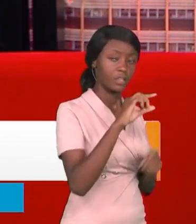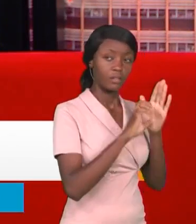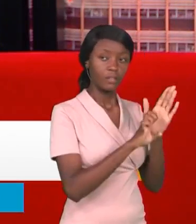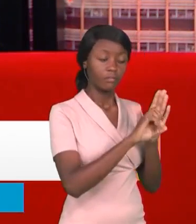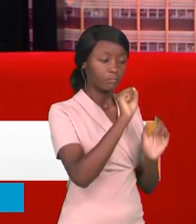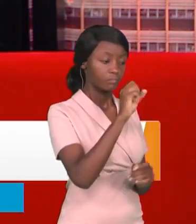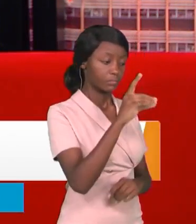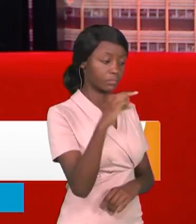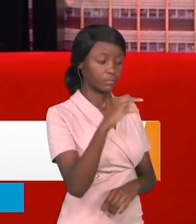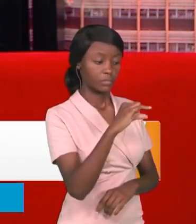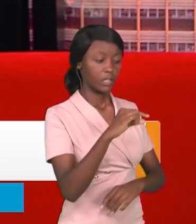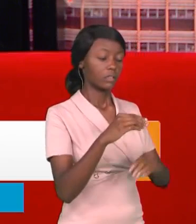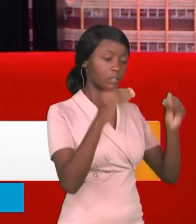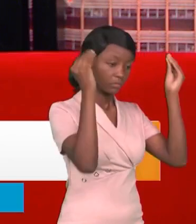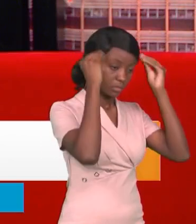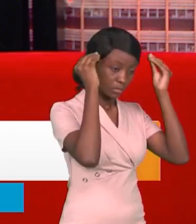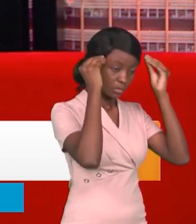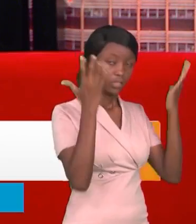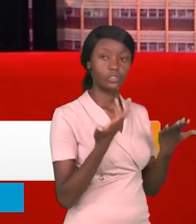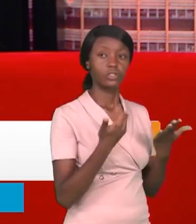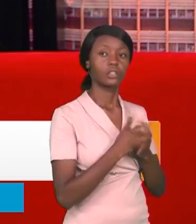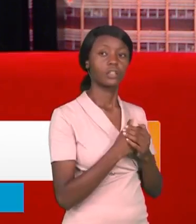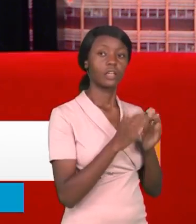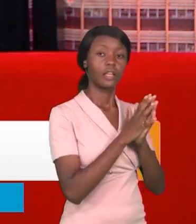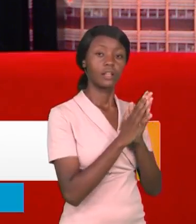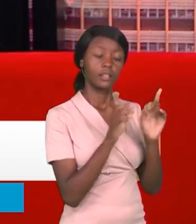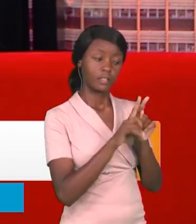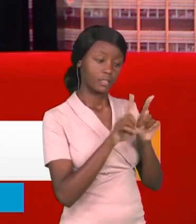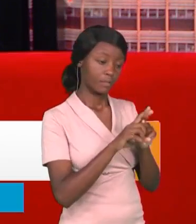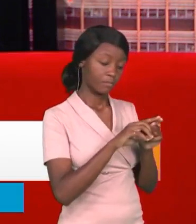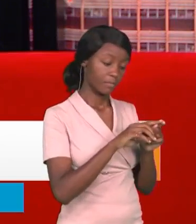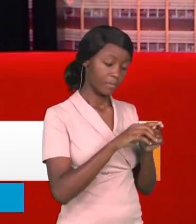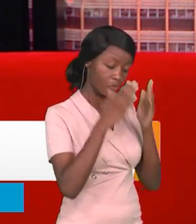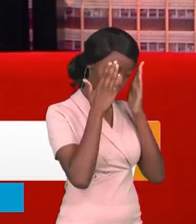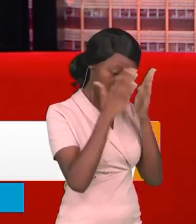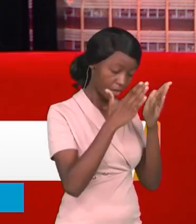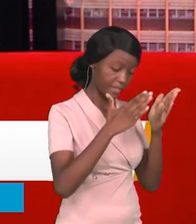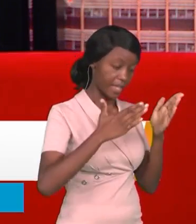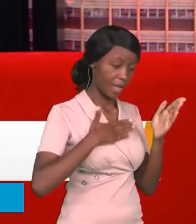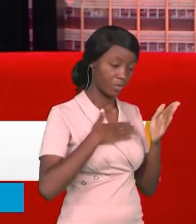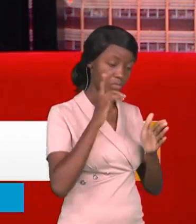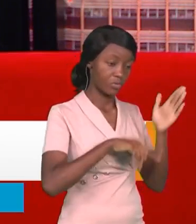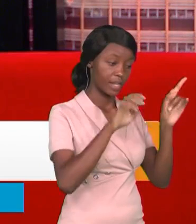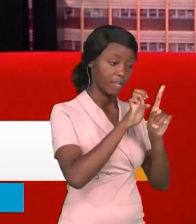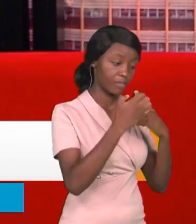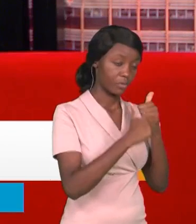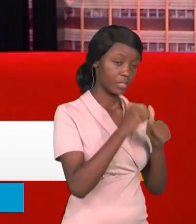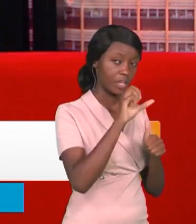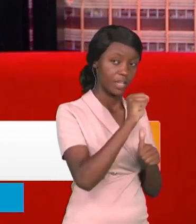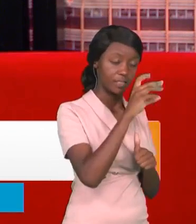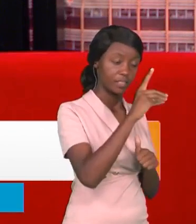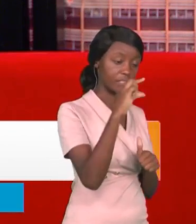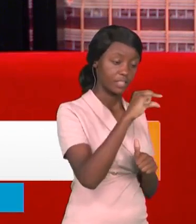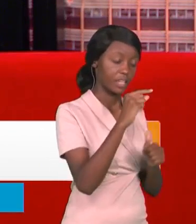SDG on education. And our core is clearly environment, which is SDG number